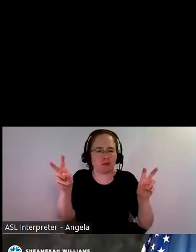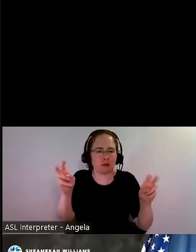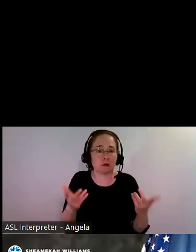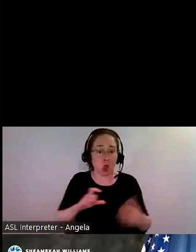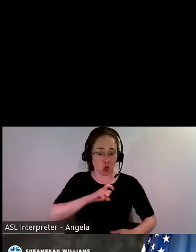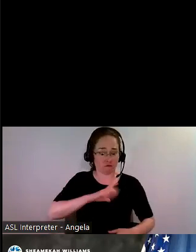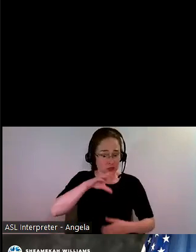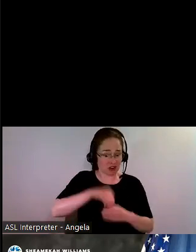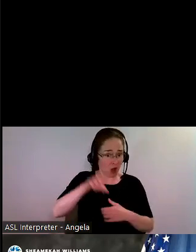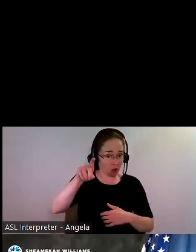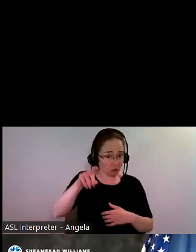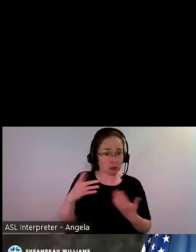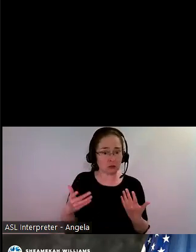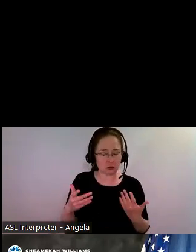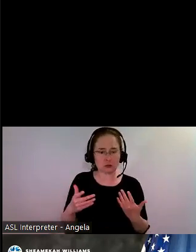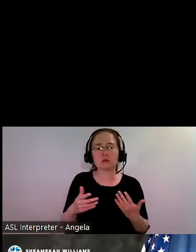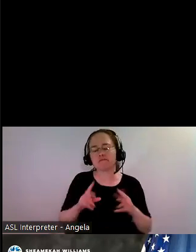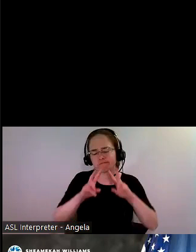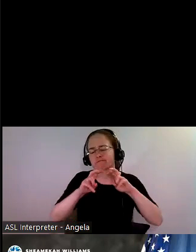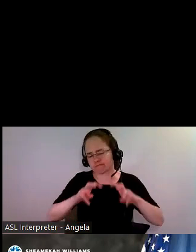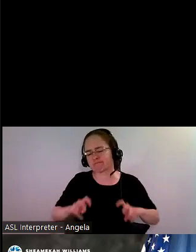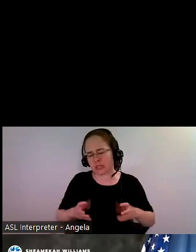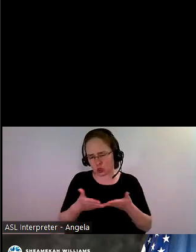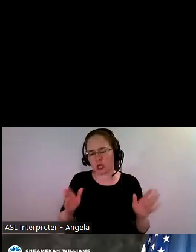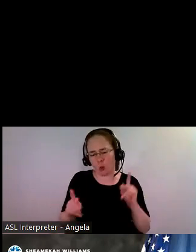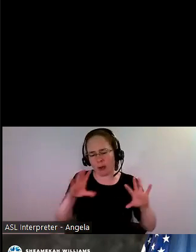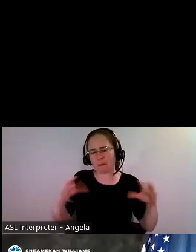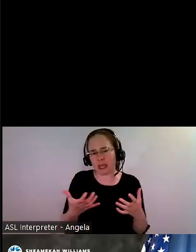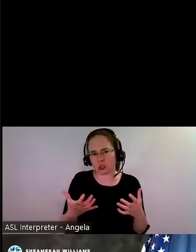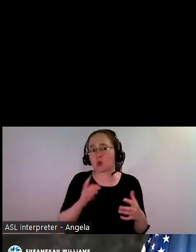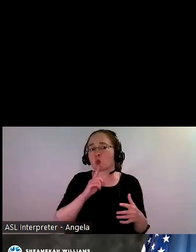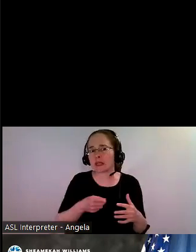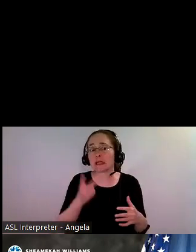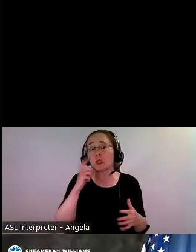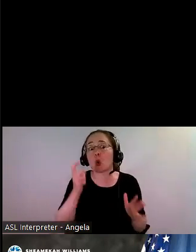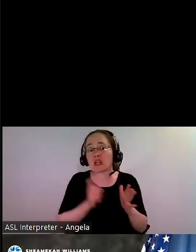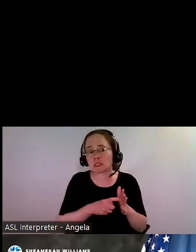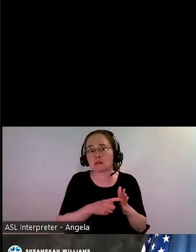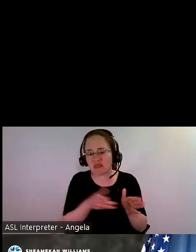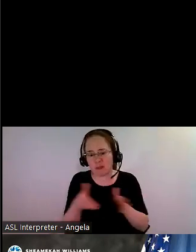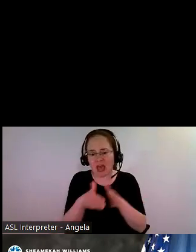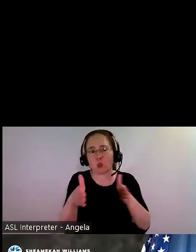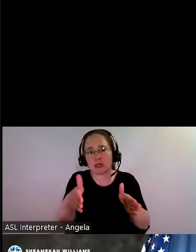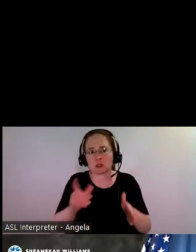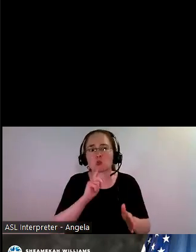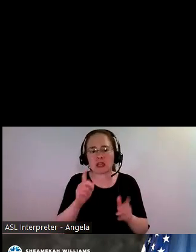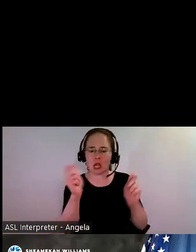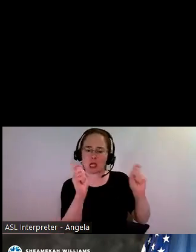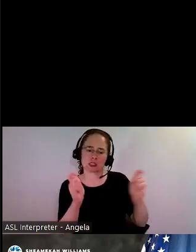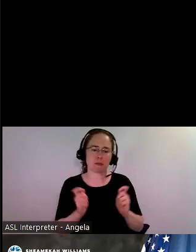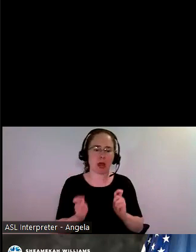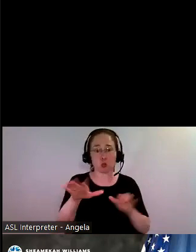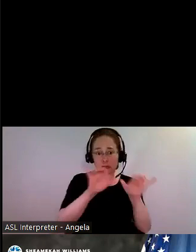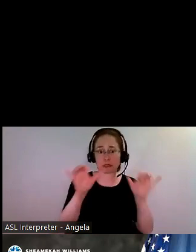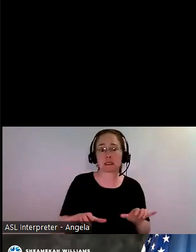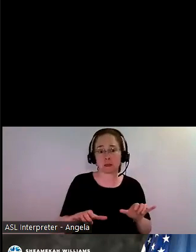enforcement involved, so that you can look at the general population and really begin to look at those pathways and really customize your system to